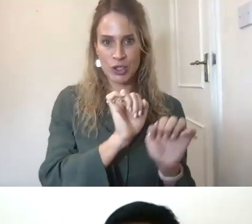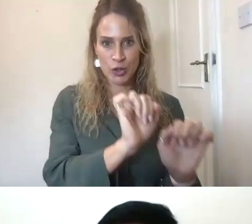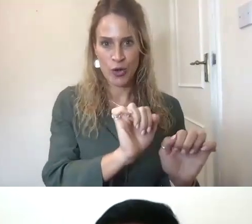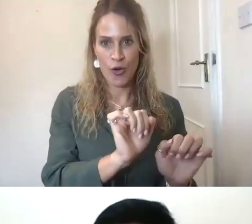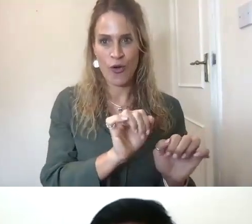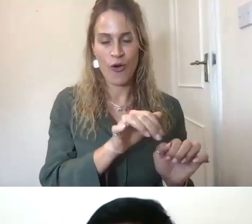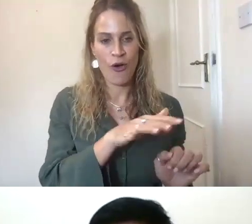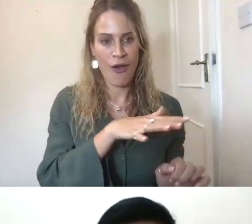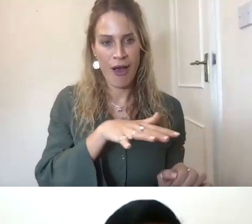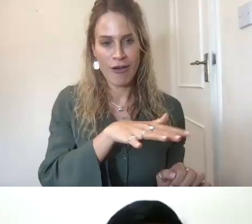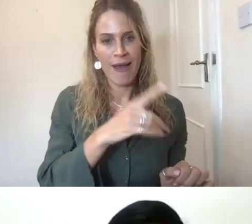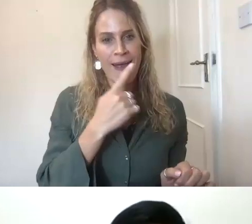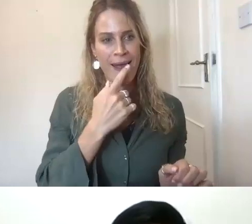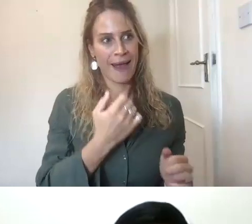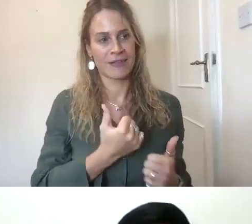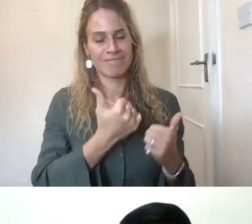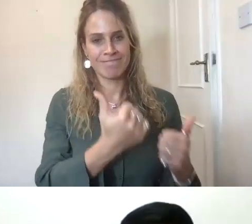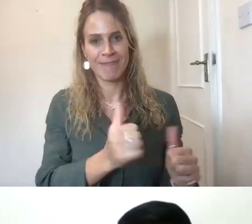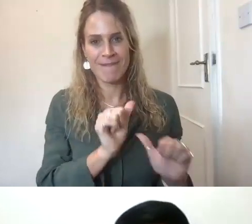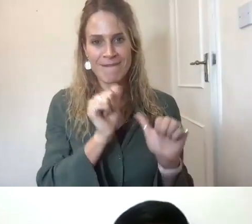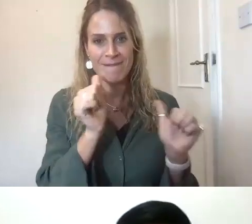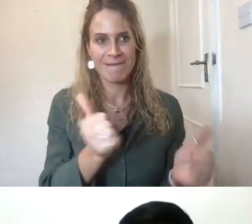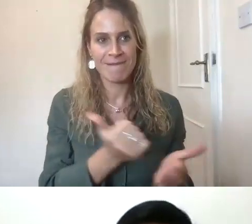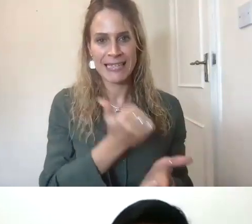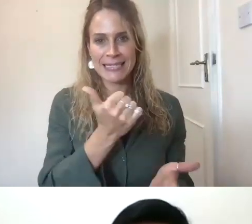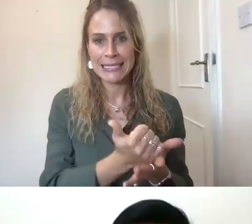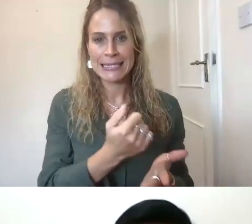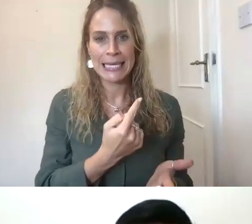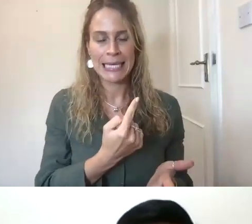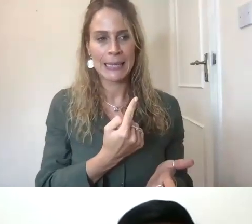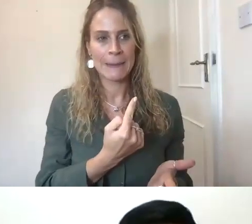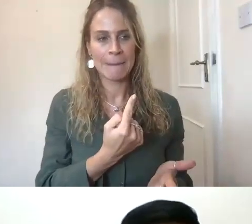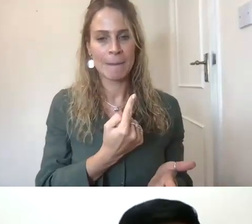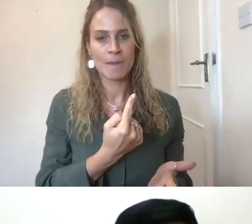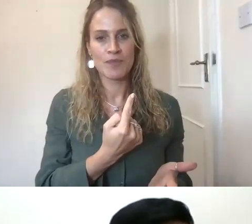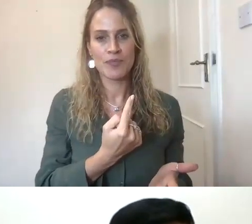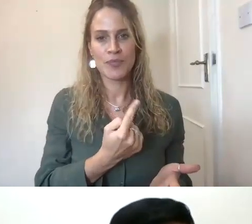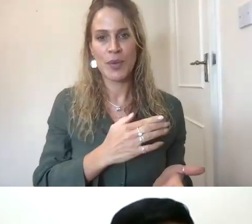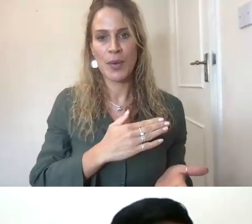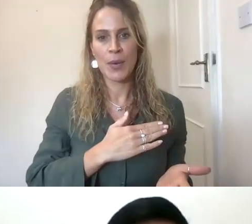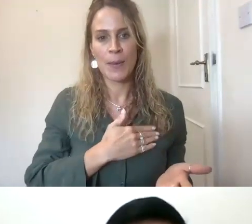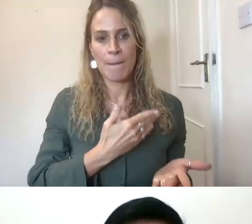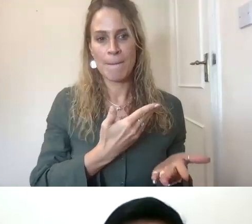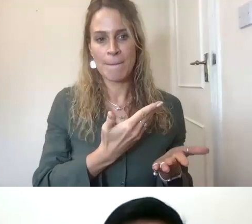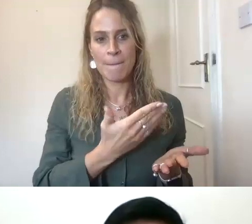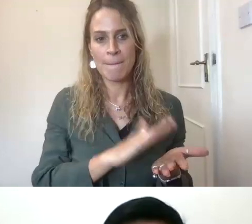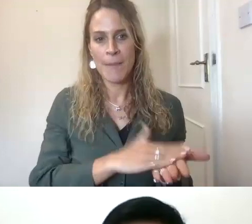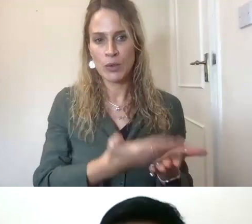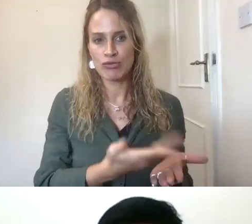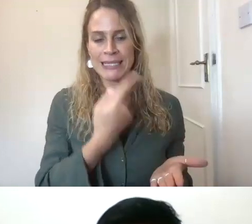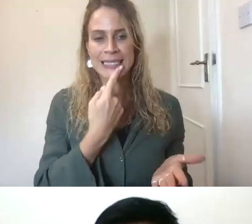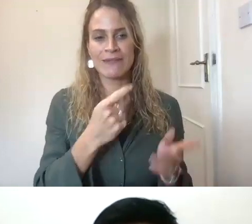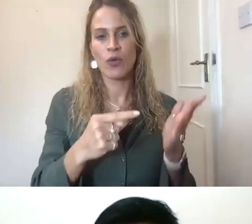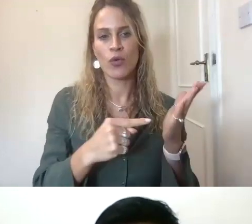you've translated some great poets for us. Who else, if we want to learn more about Tamil poetry, should we be looking to read at the